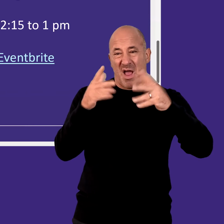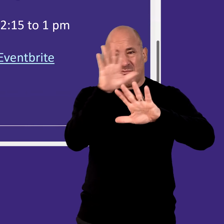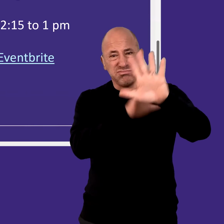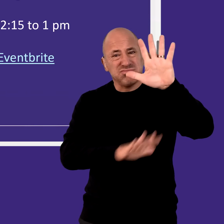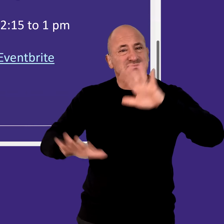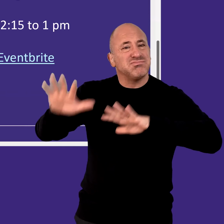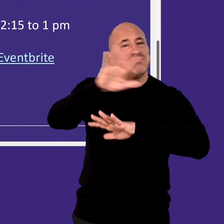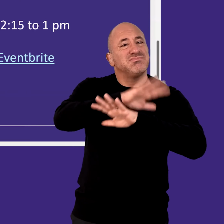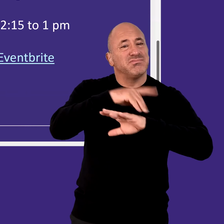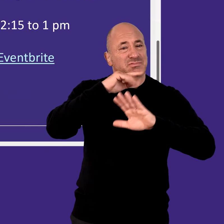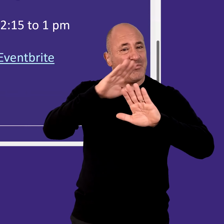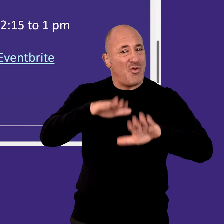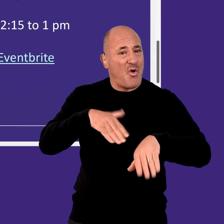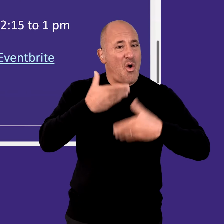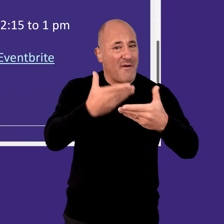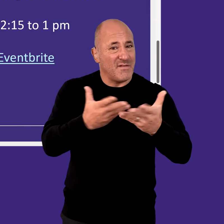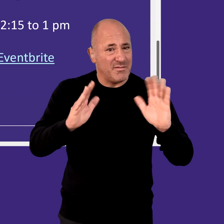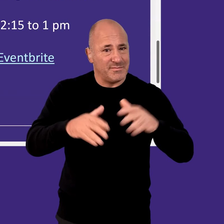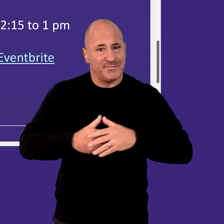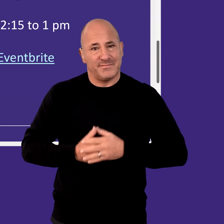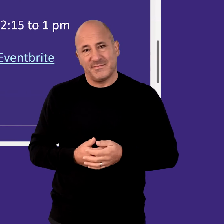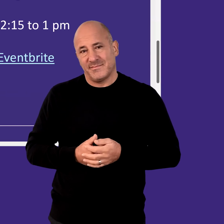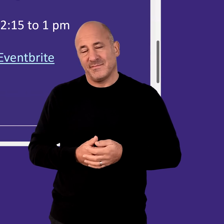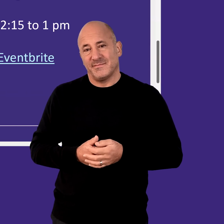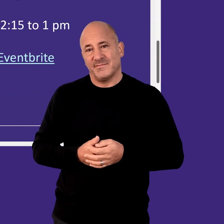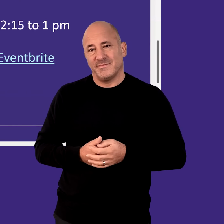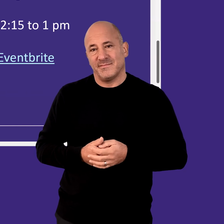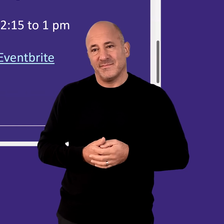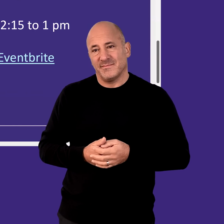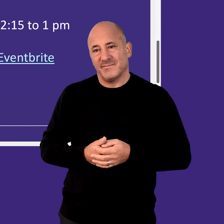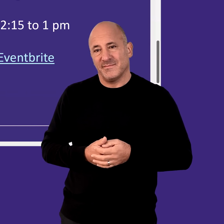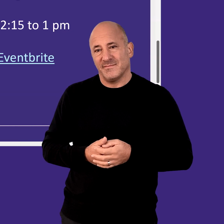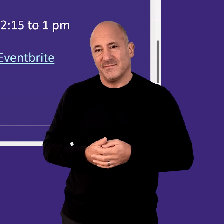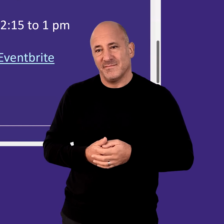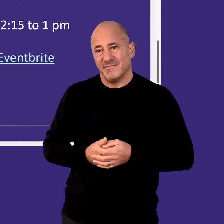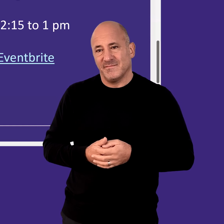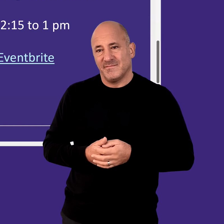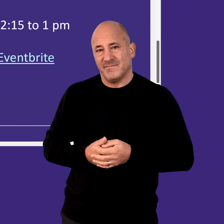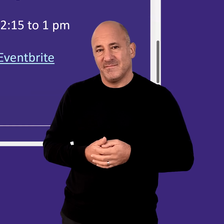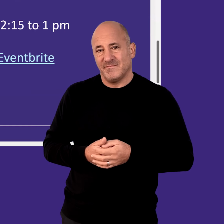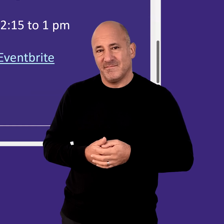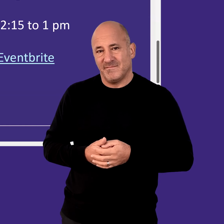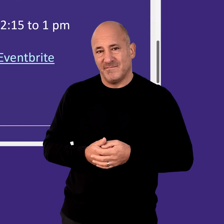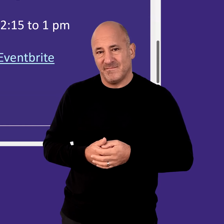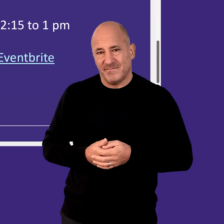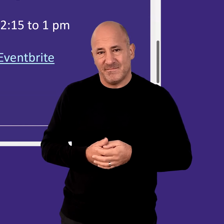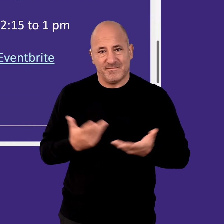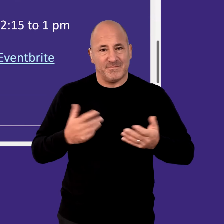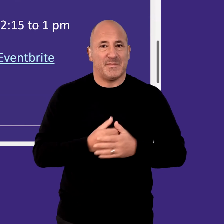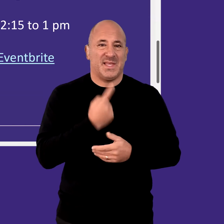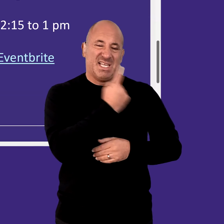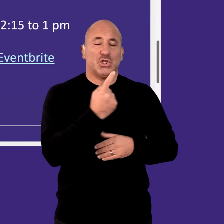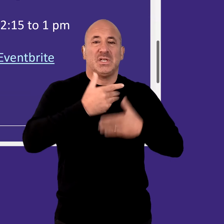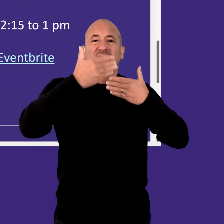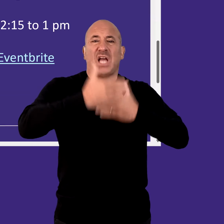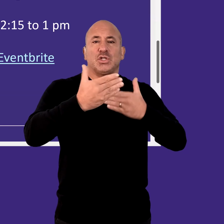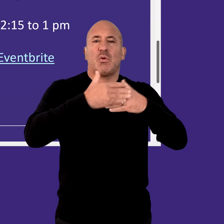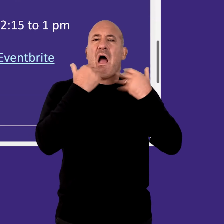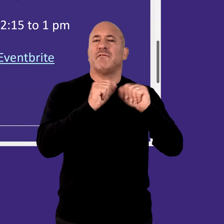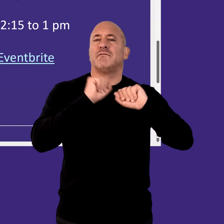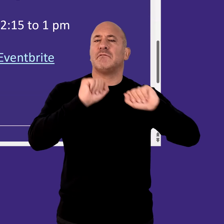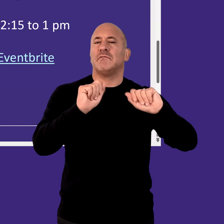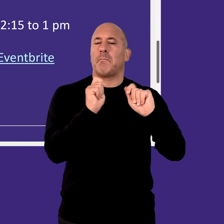be actually offering space each month just to chat and connect with partners, to learn from your colleagues